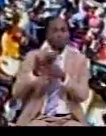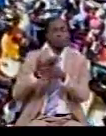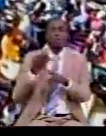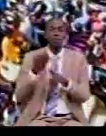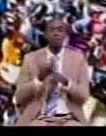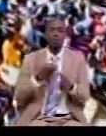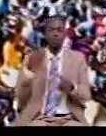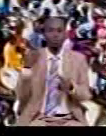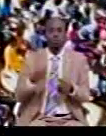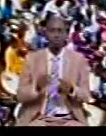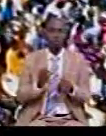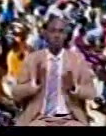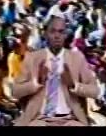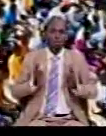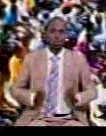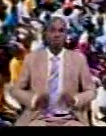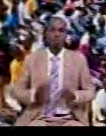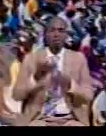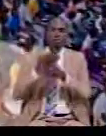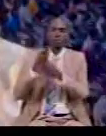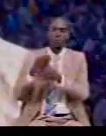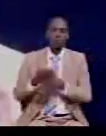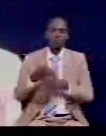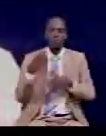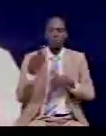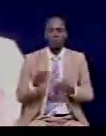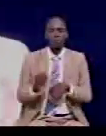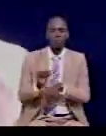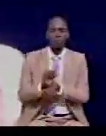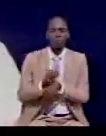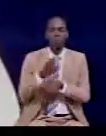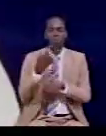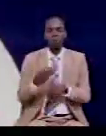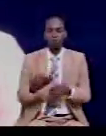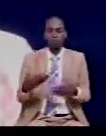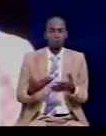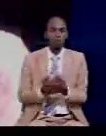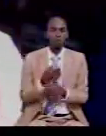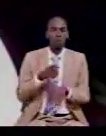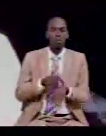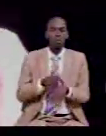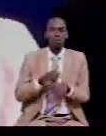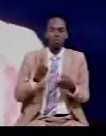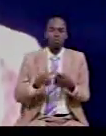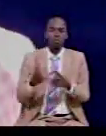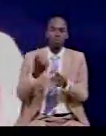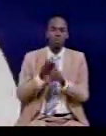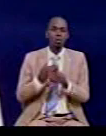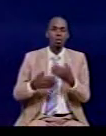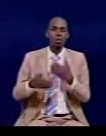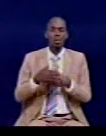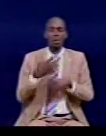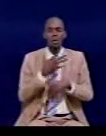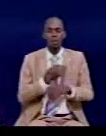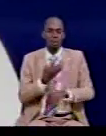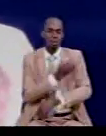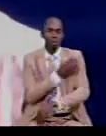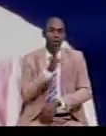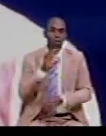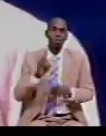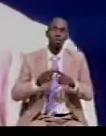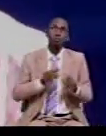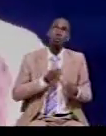dispensation from discovery to recovery, empowered to soar high, far more than the ego can hide, filled with